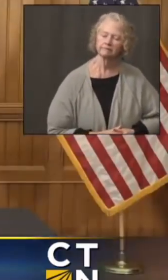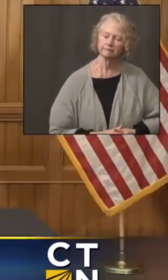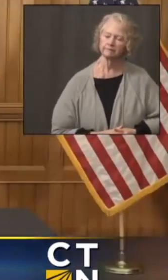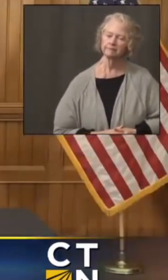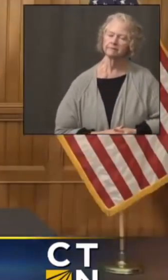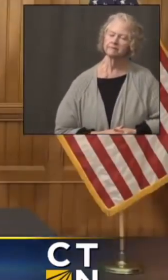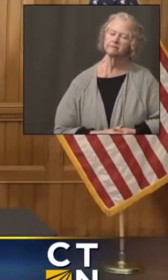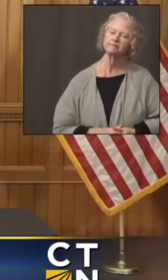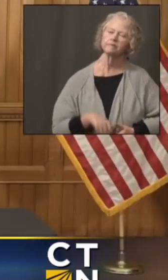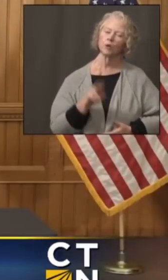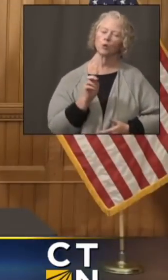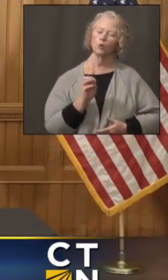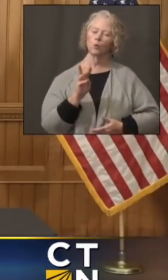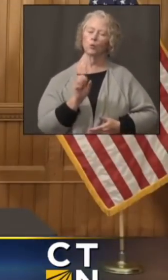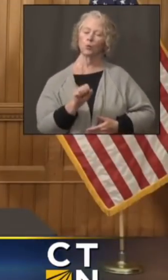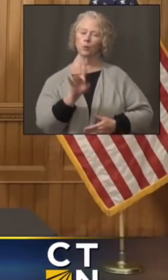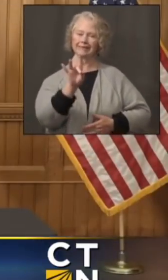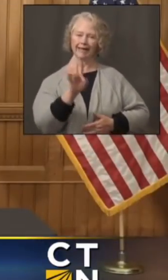News 8.